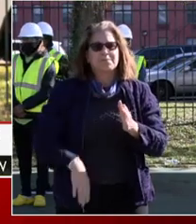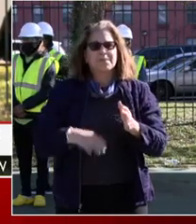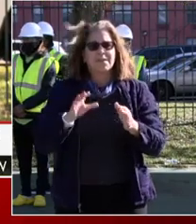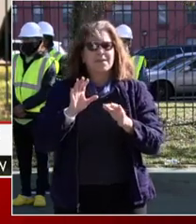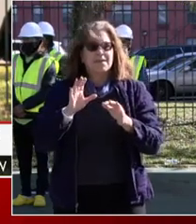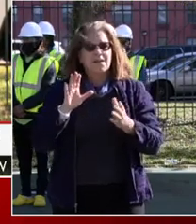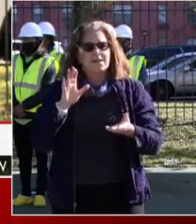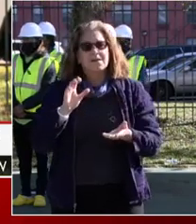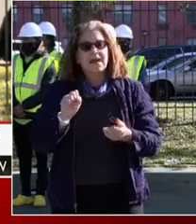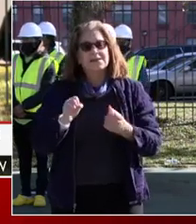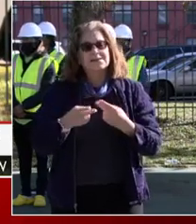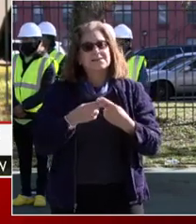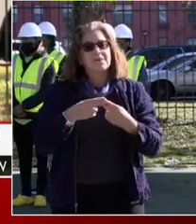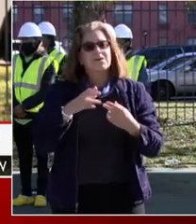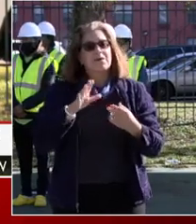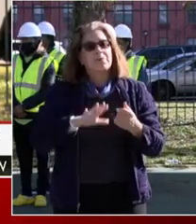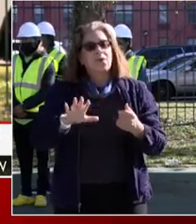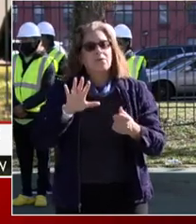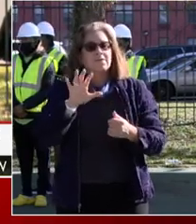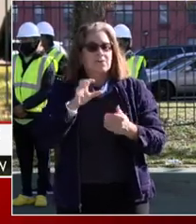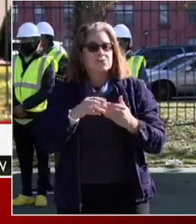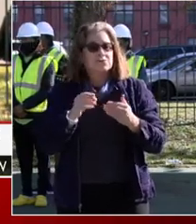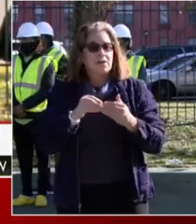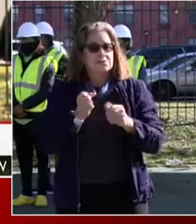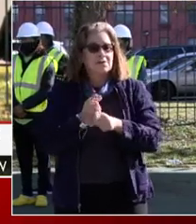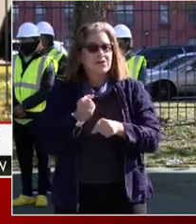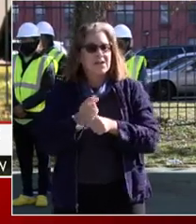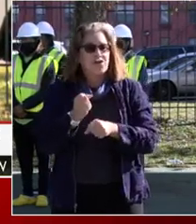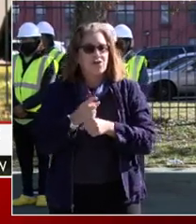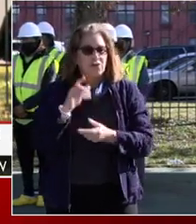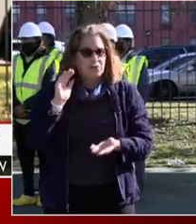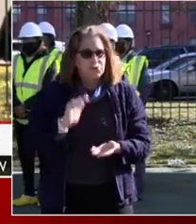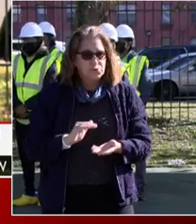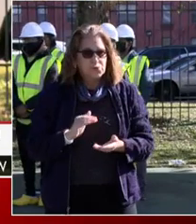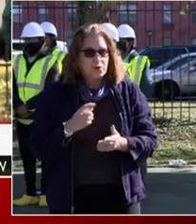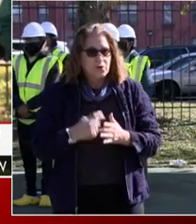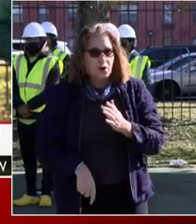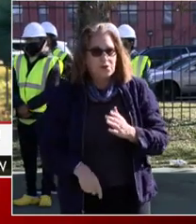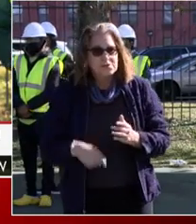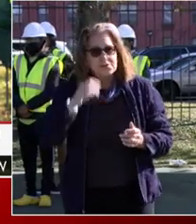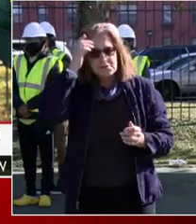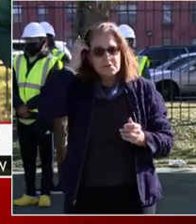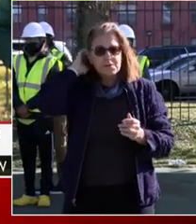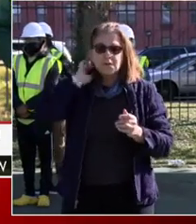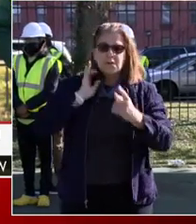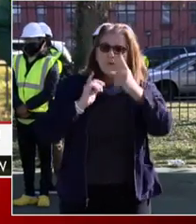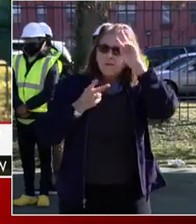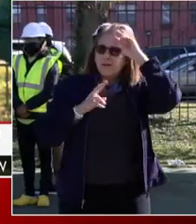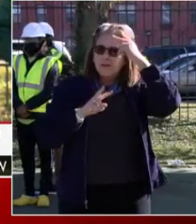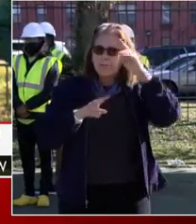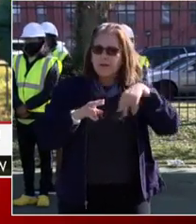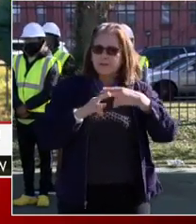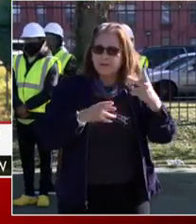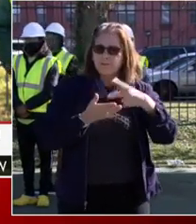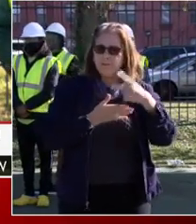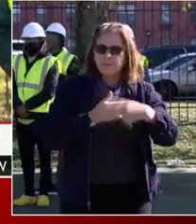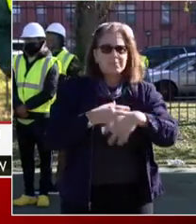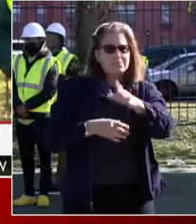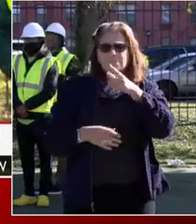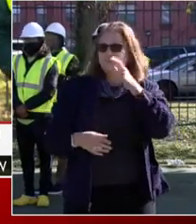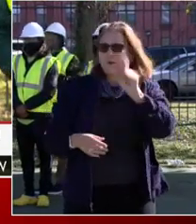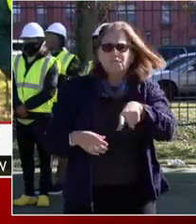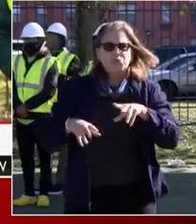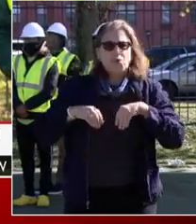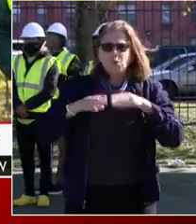There's a major misconception about the program, and that's that you need to own to participate. And that's